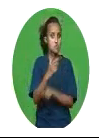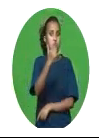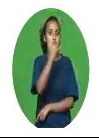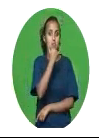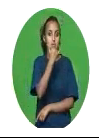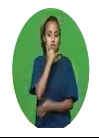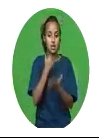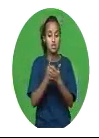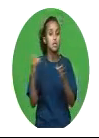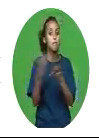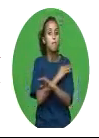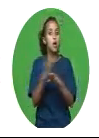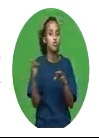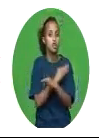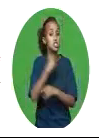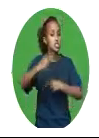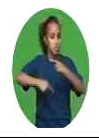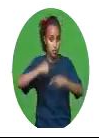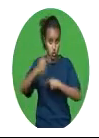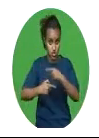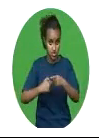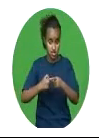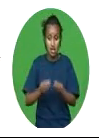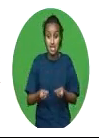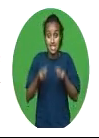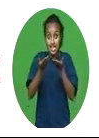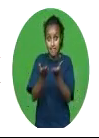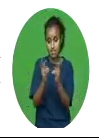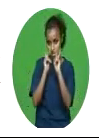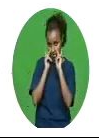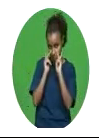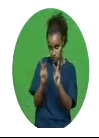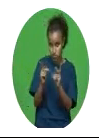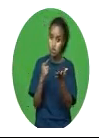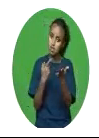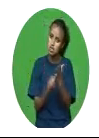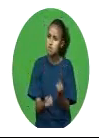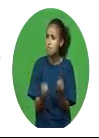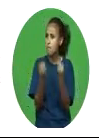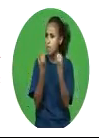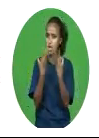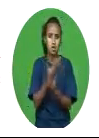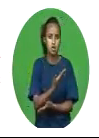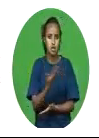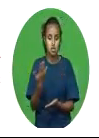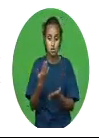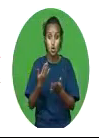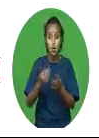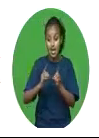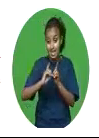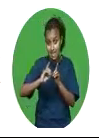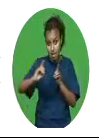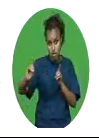the manufacturing process. In the given views, there are many cases where dimensions